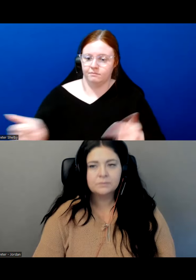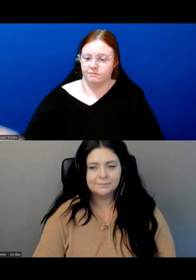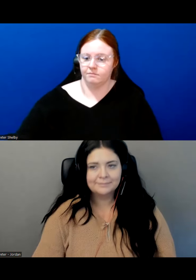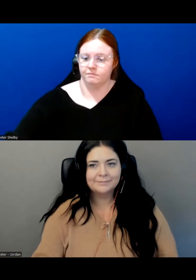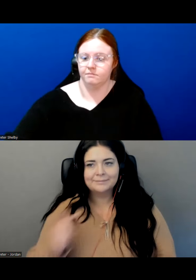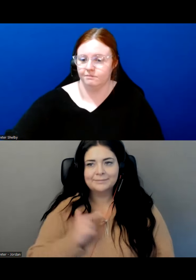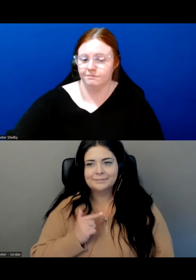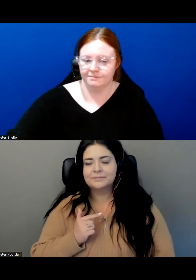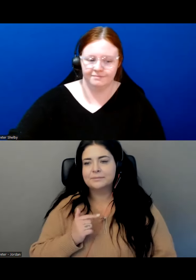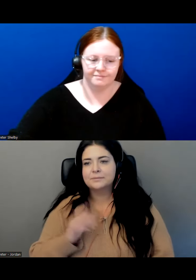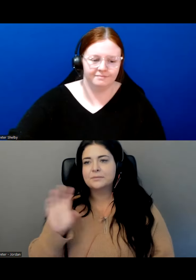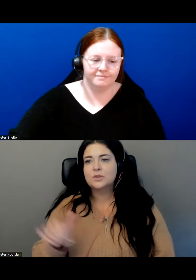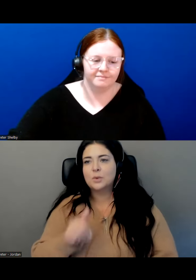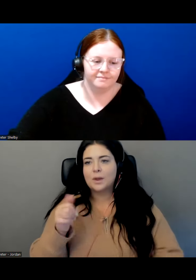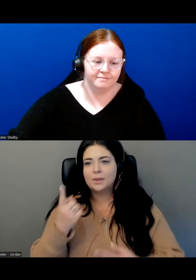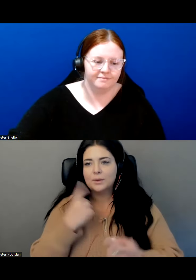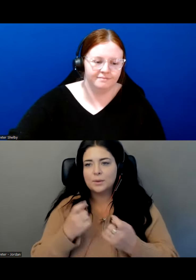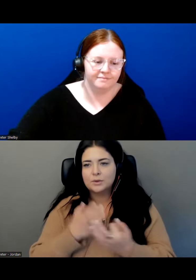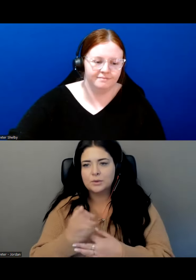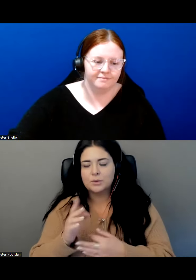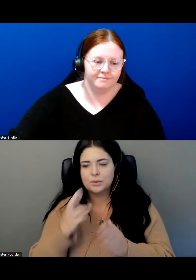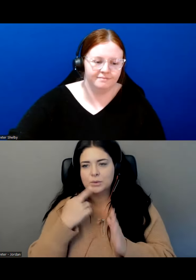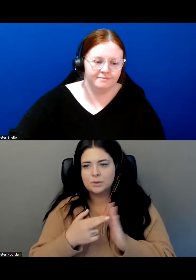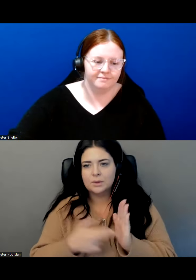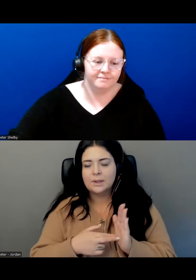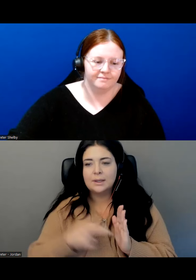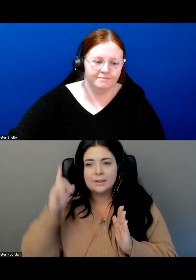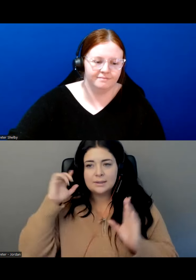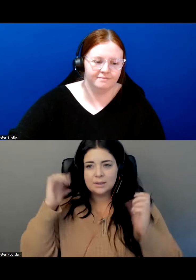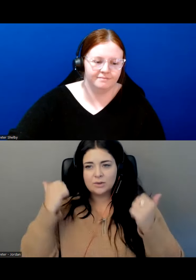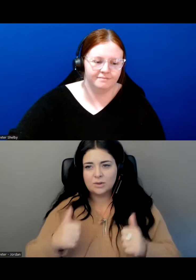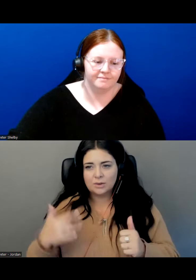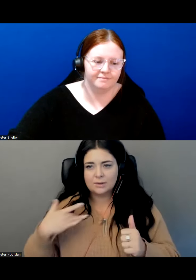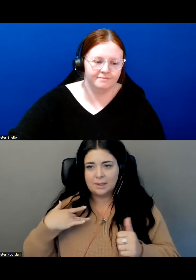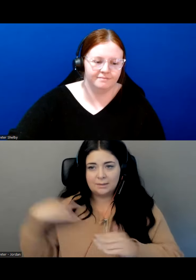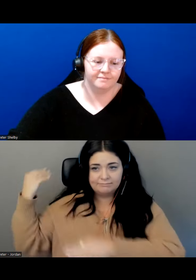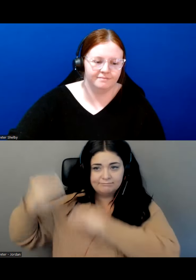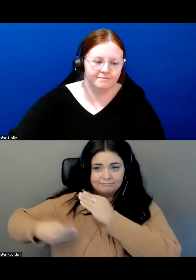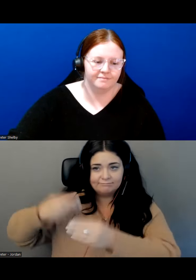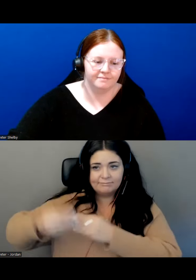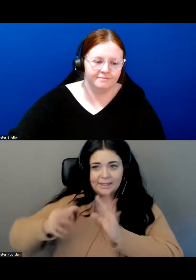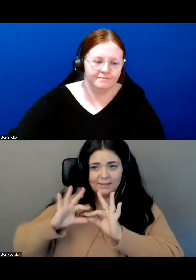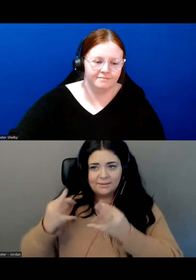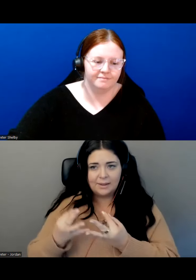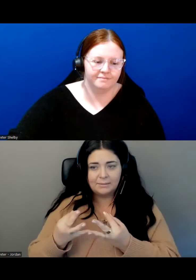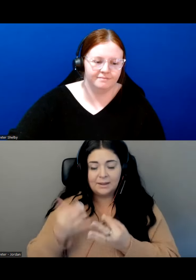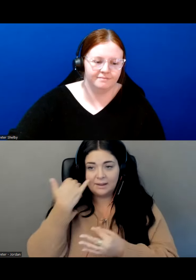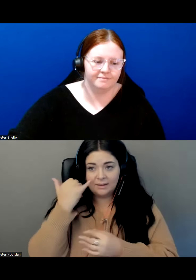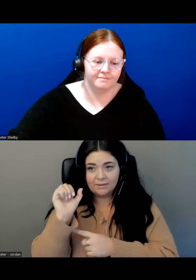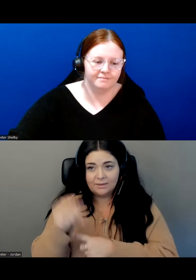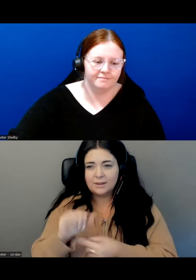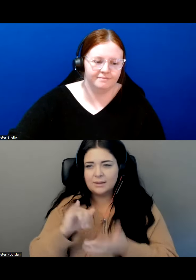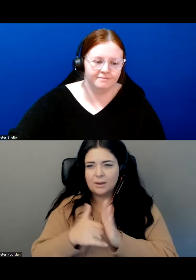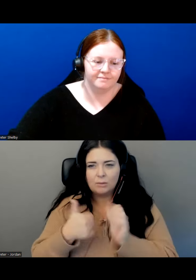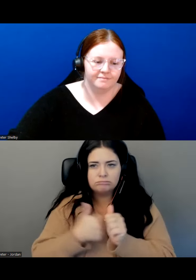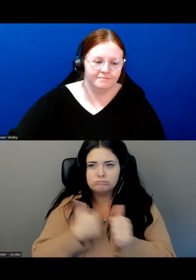Another question during registration: is hearing loss hereditary? And if so, what can you do to avoid